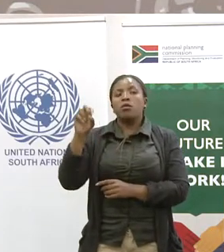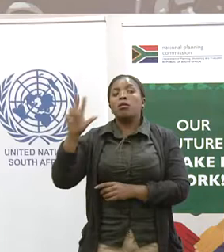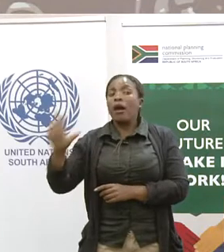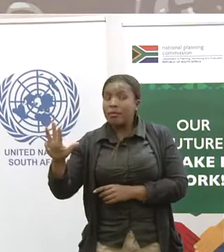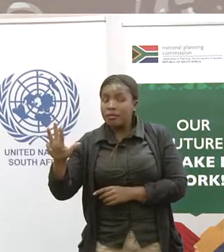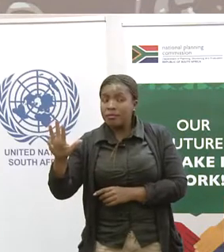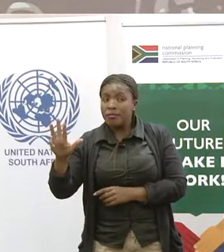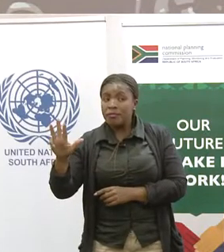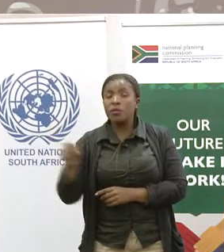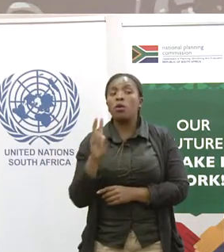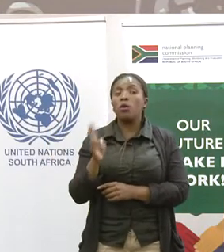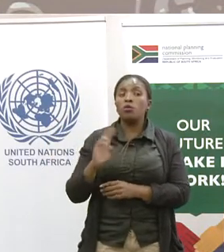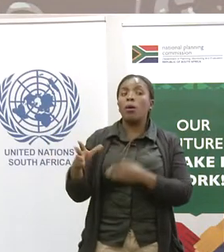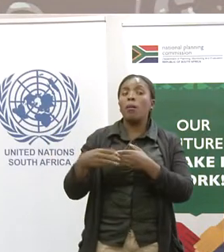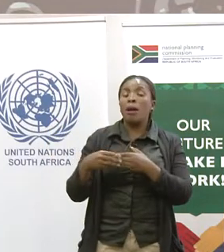member,